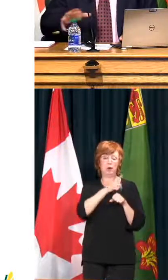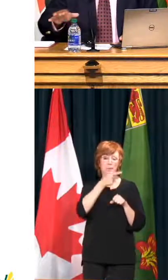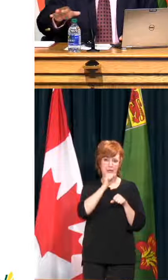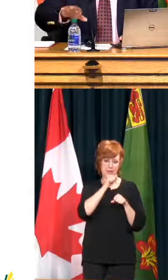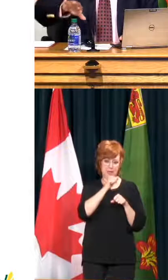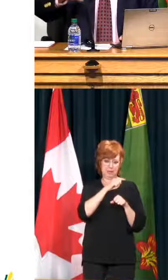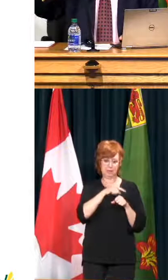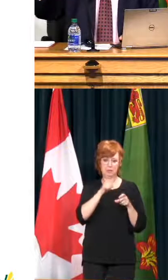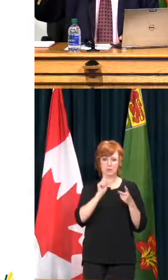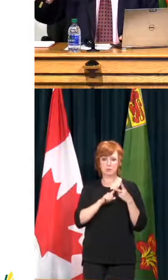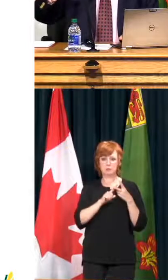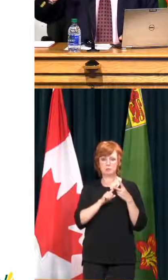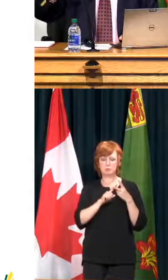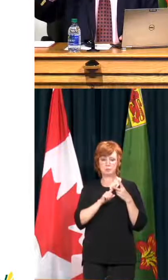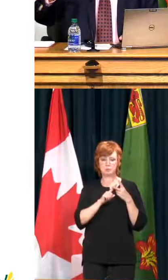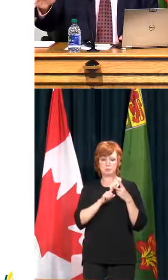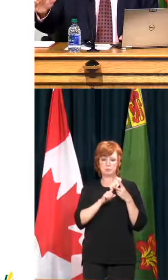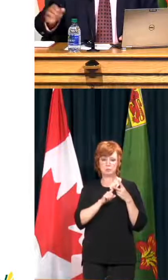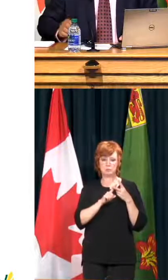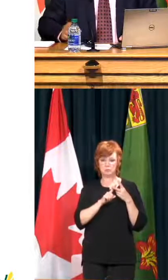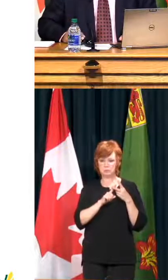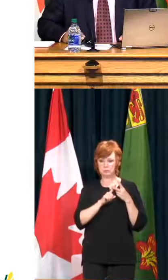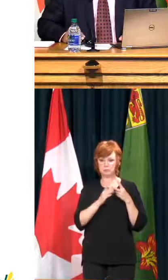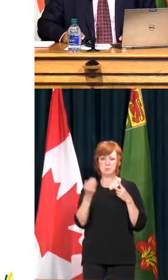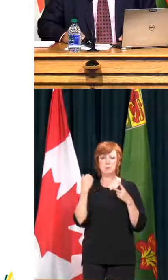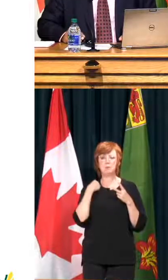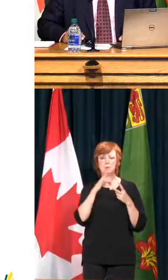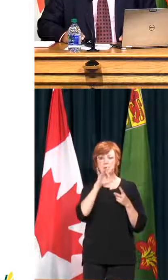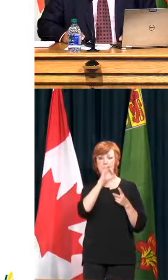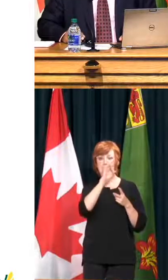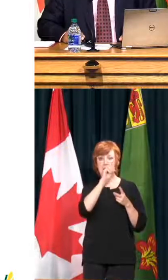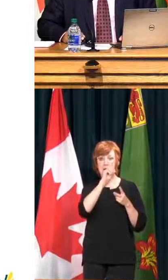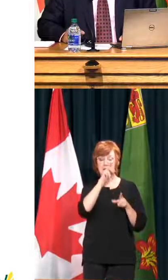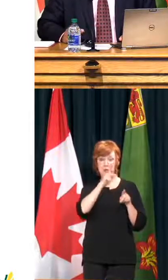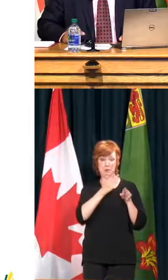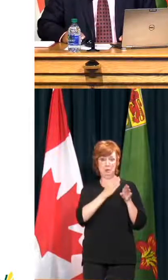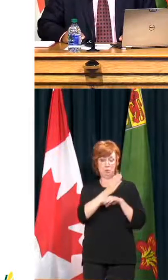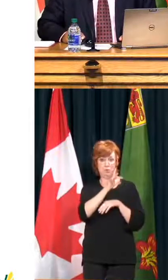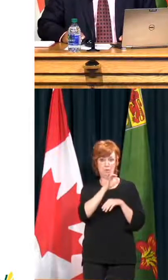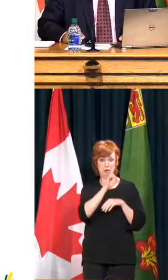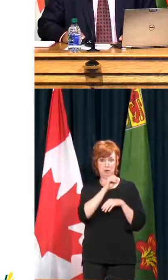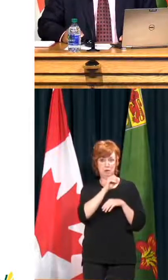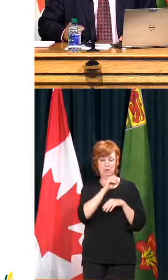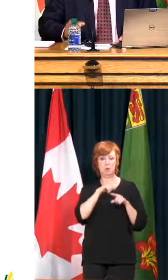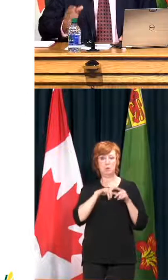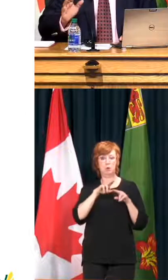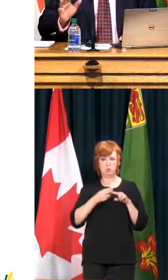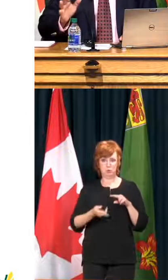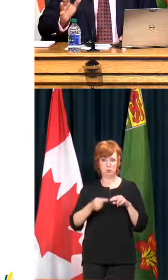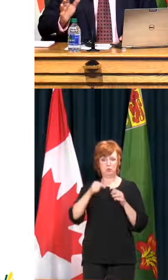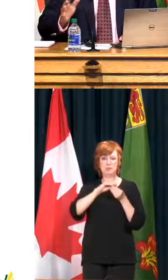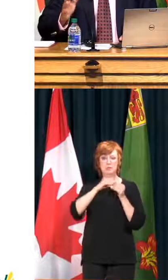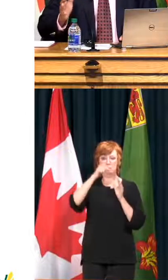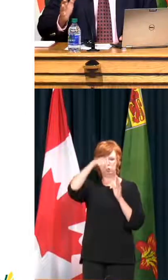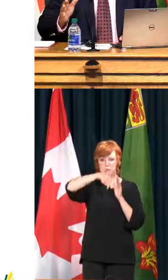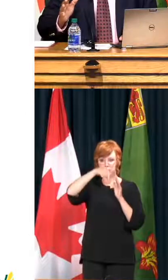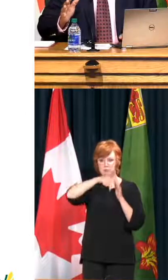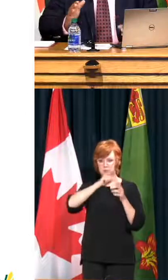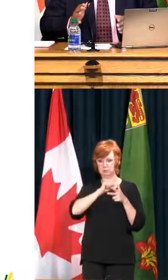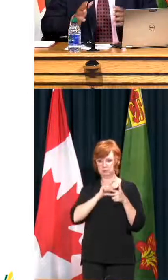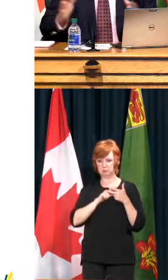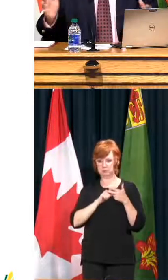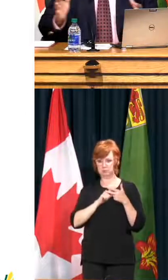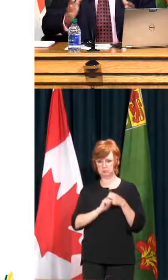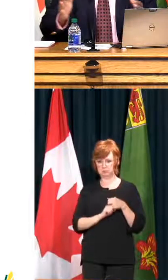Proportion of active cases, again, it went up to 80+, has come down to a lower number. So again, that's good. Median time from symptom